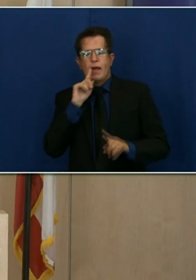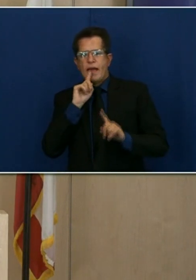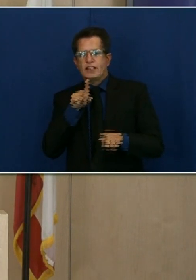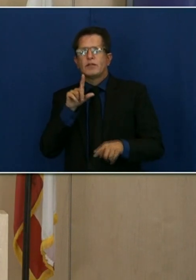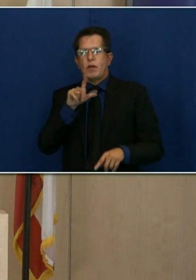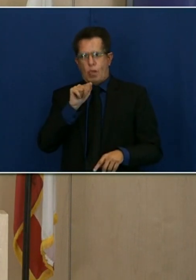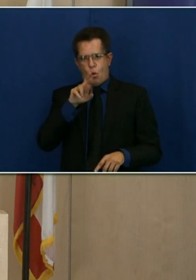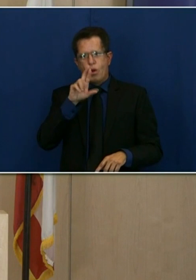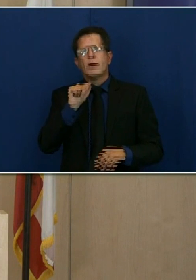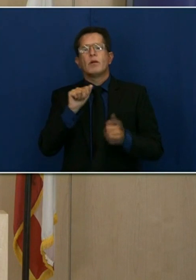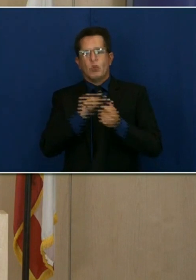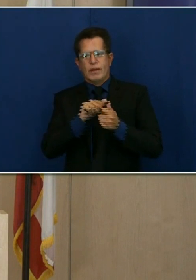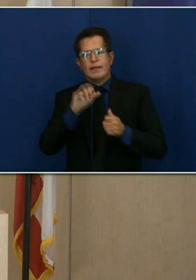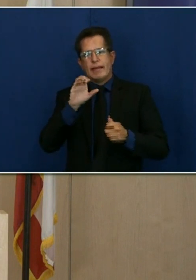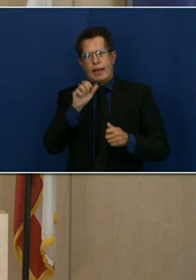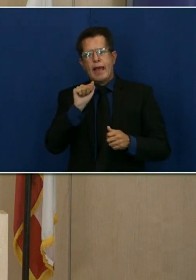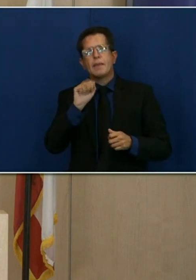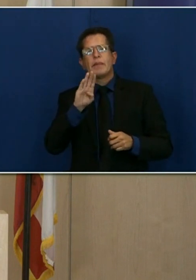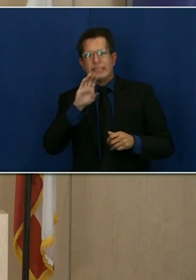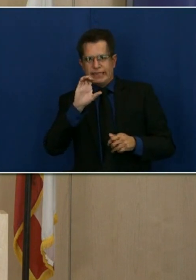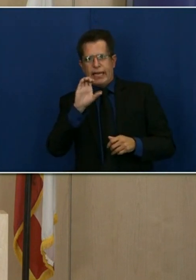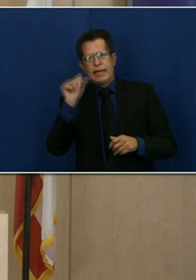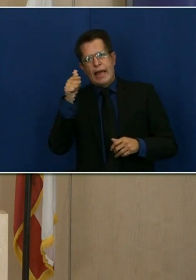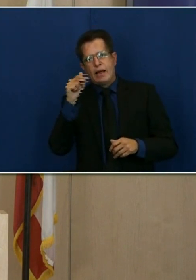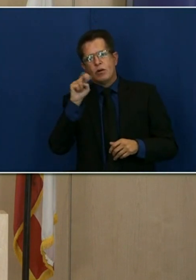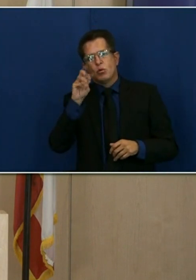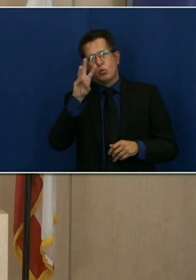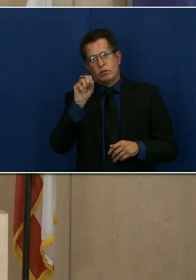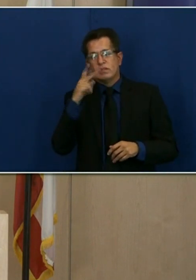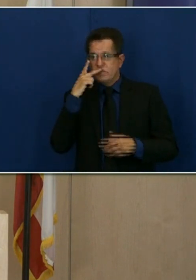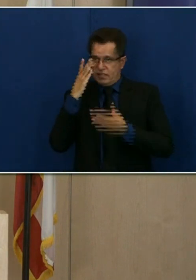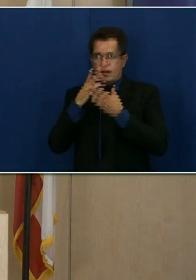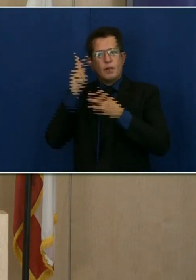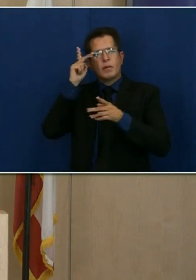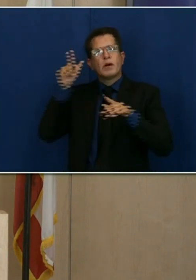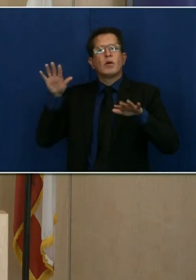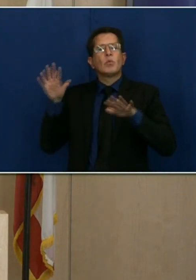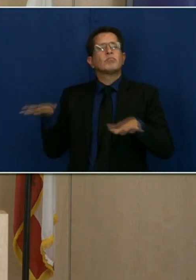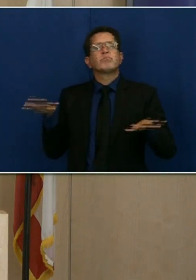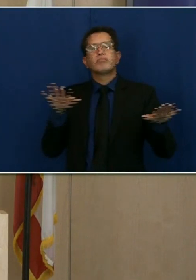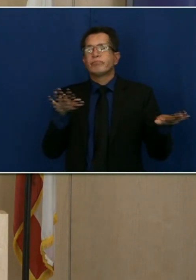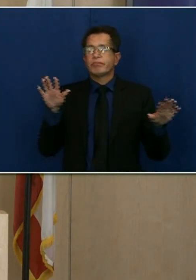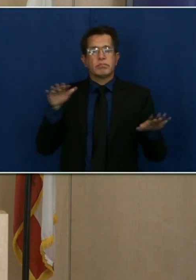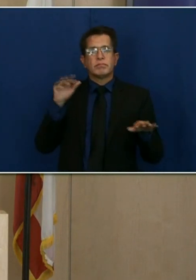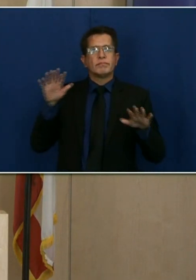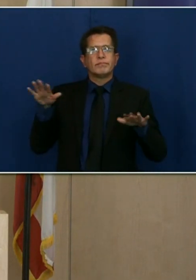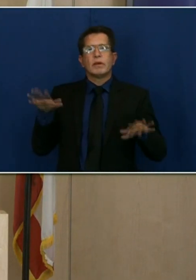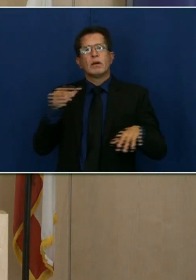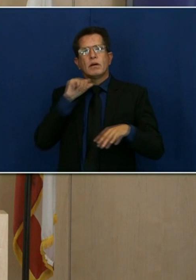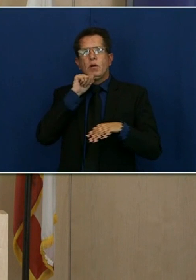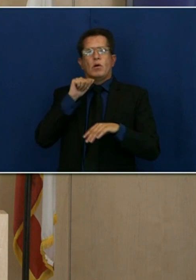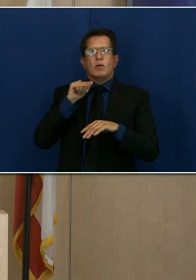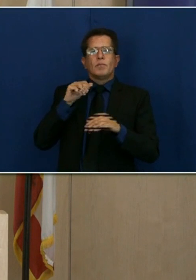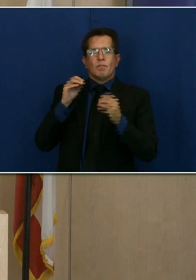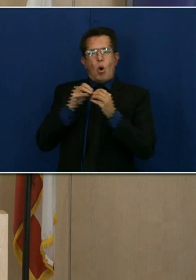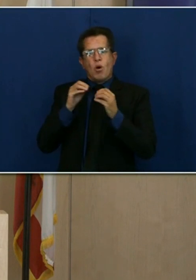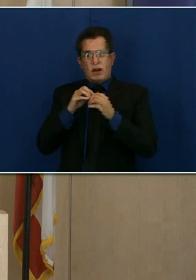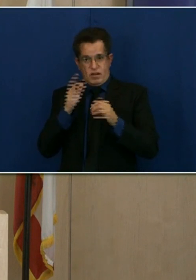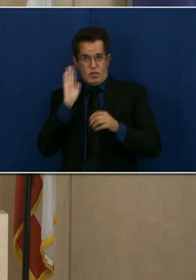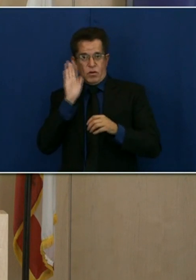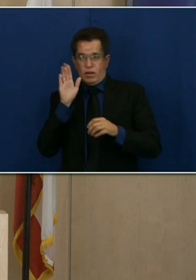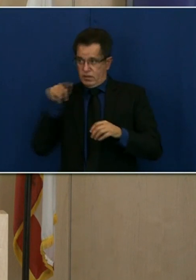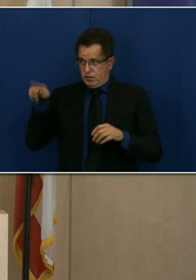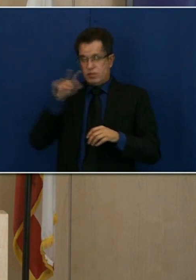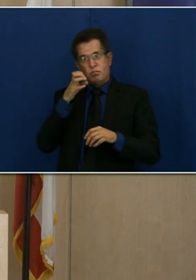News. Officials mention people are letting their guard down. Has the county considered any stronger enforcement methods to try and get the